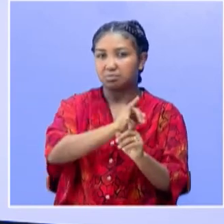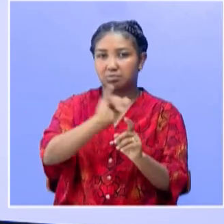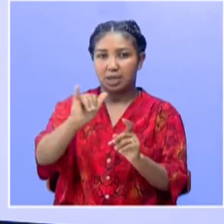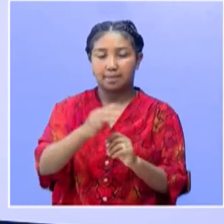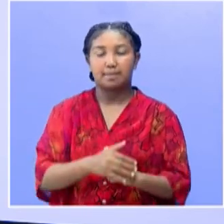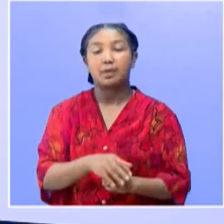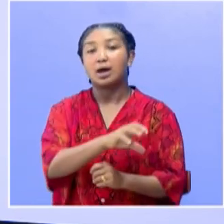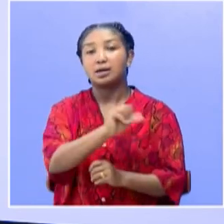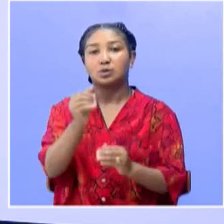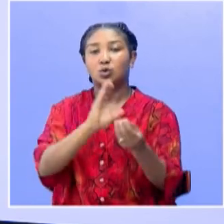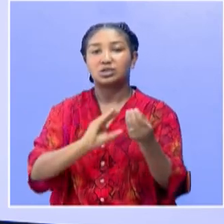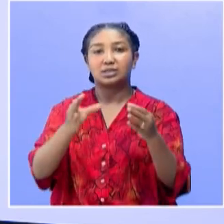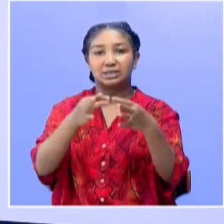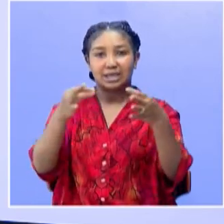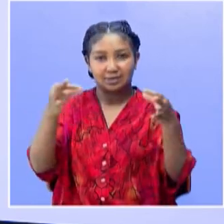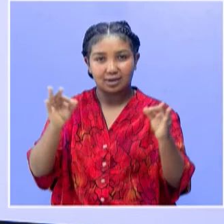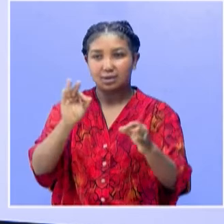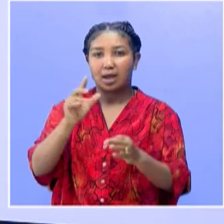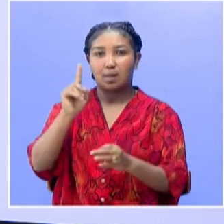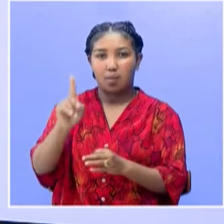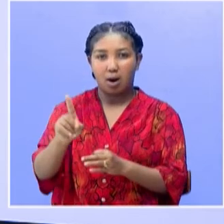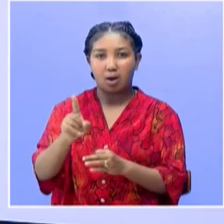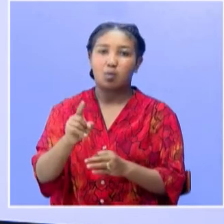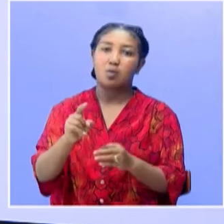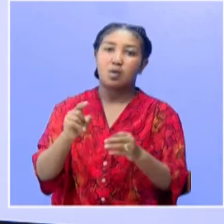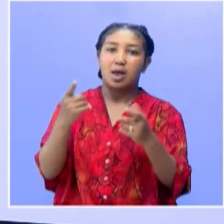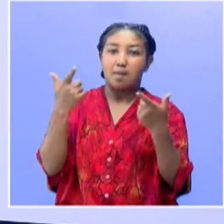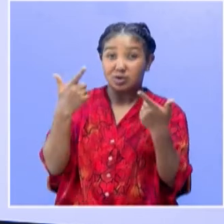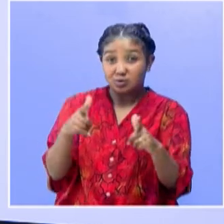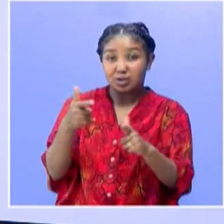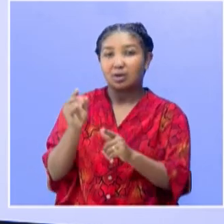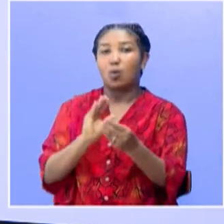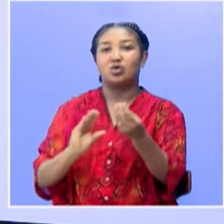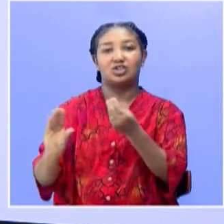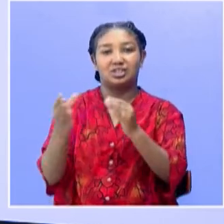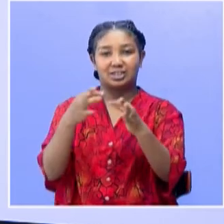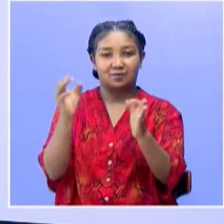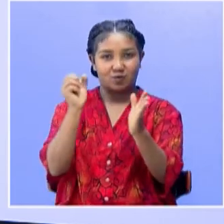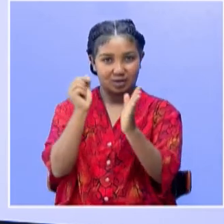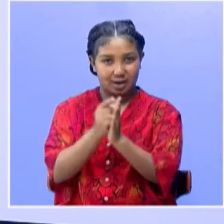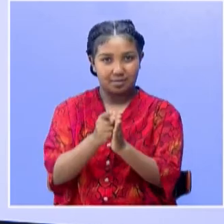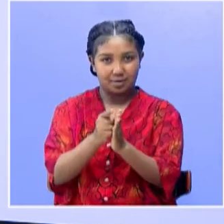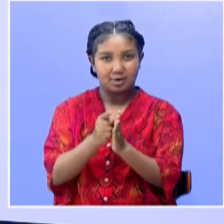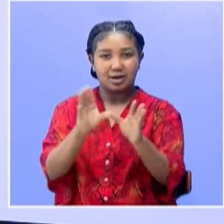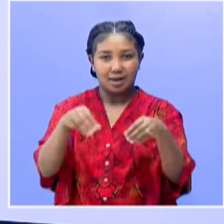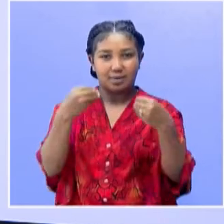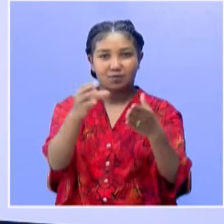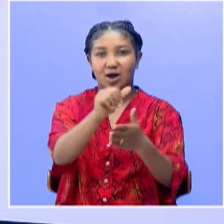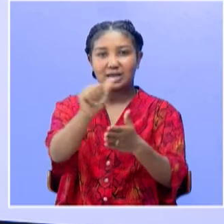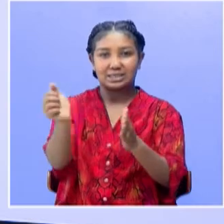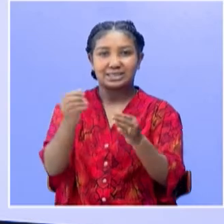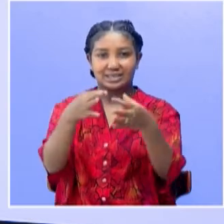another conditional sentence, type 1 or possibility condition sentences. For example, let me give you